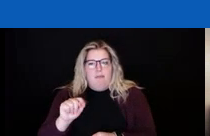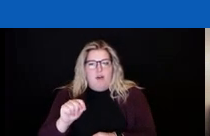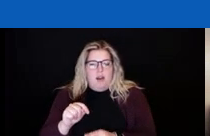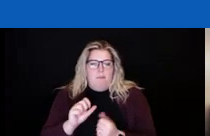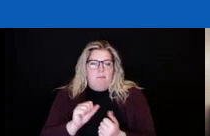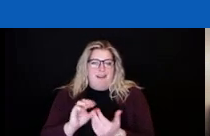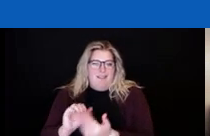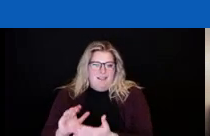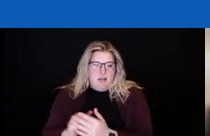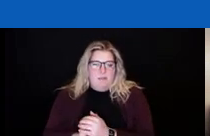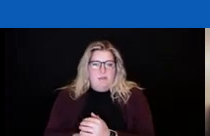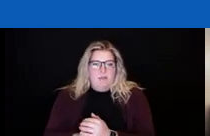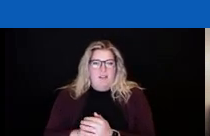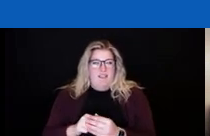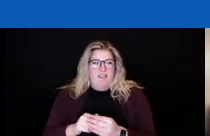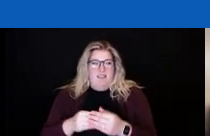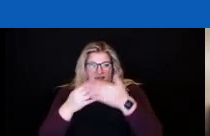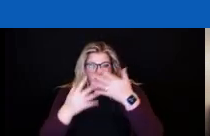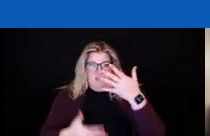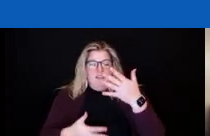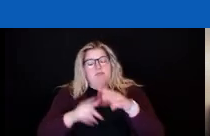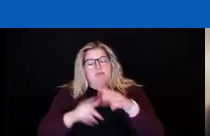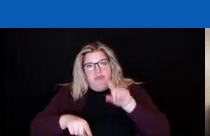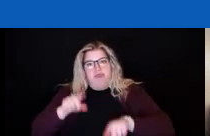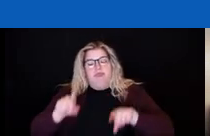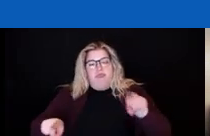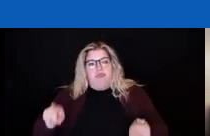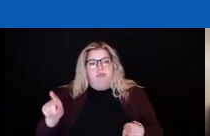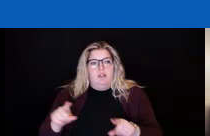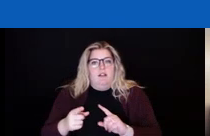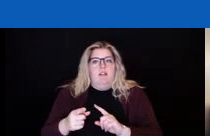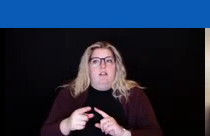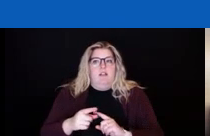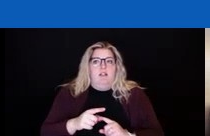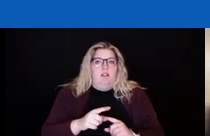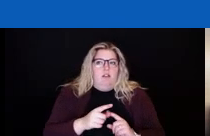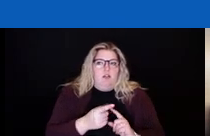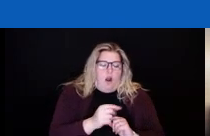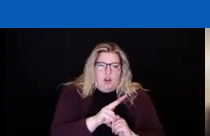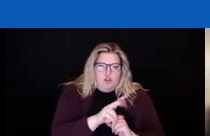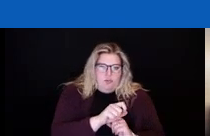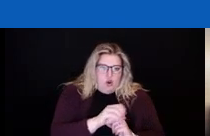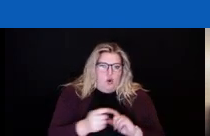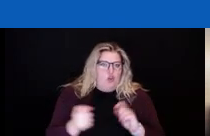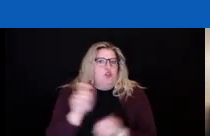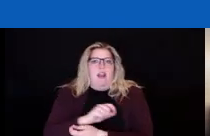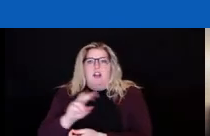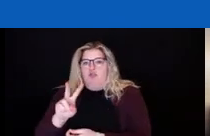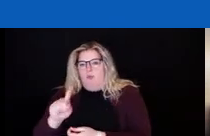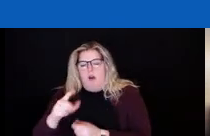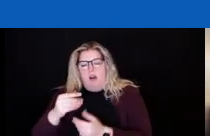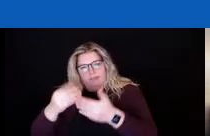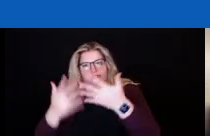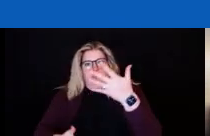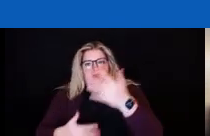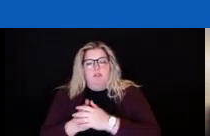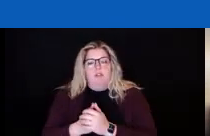quite a lot of variety here for what we're targeting from 2.0 to 2.1. And each project has